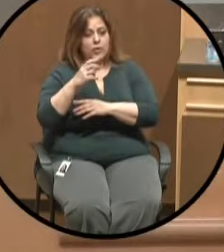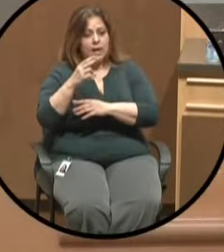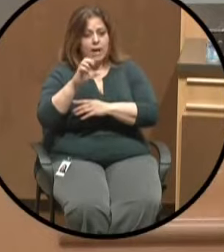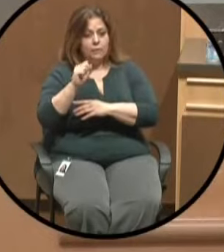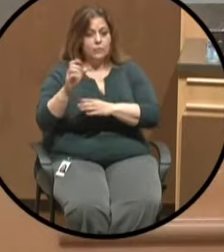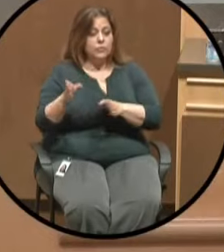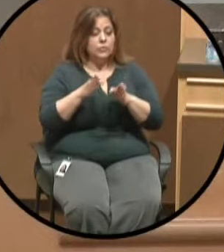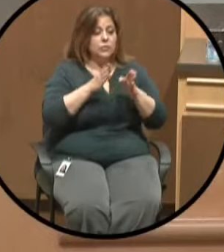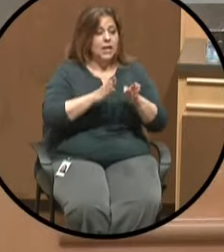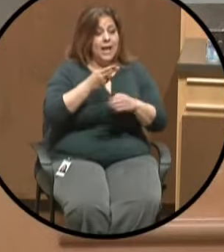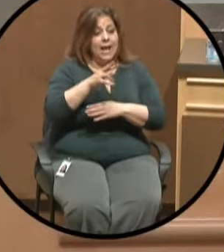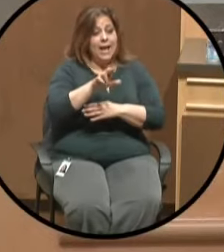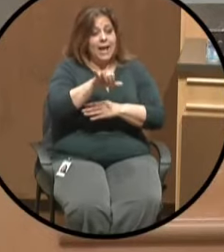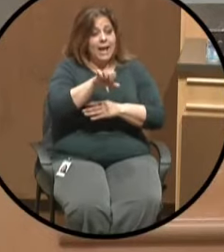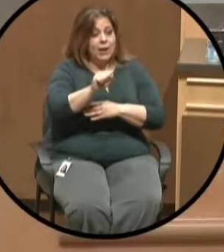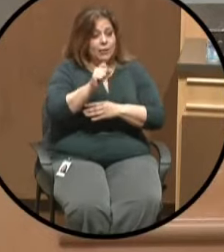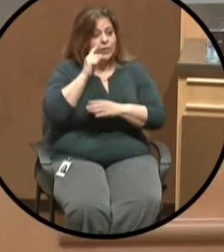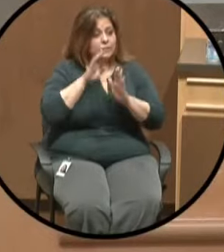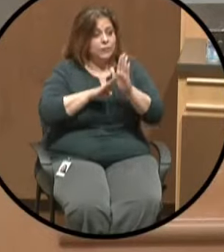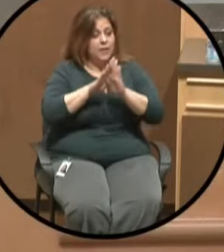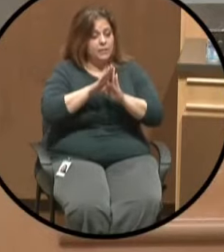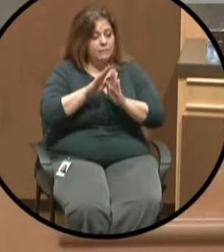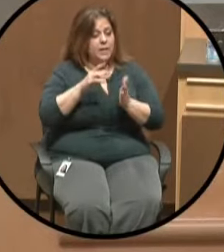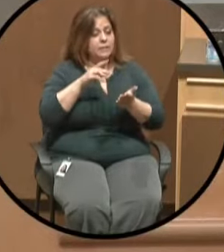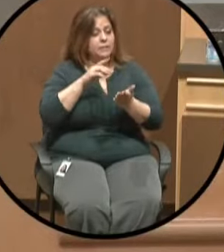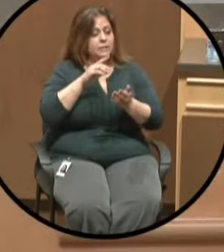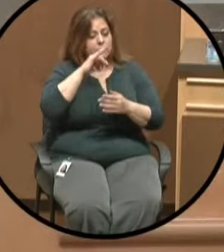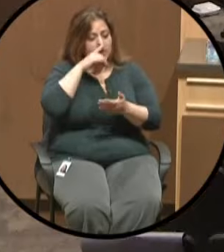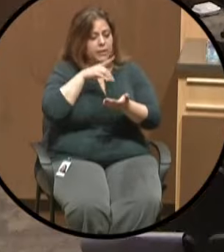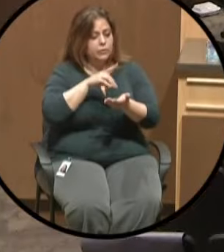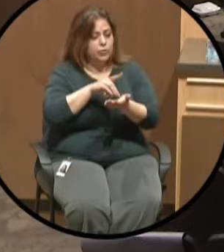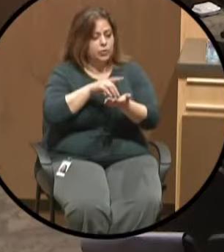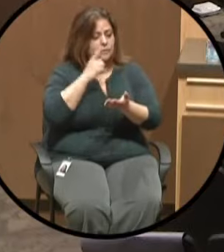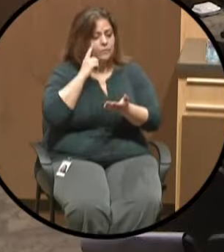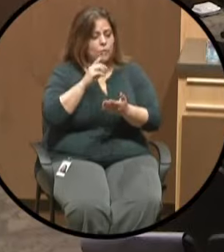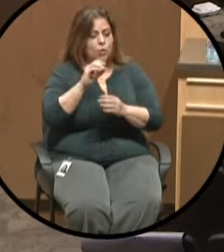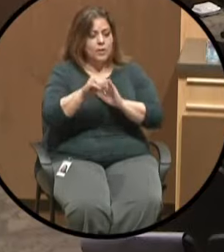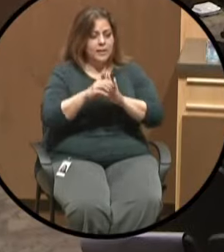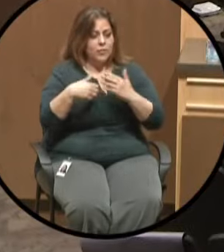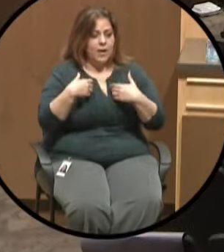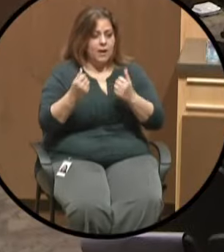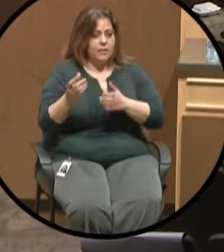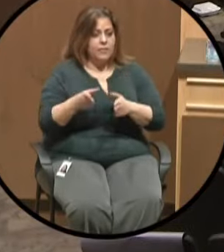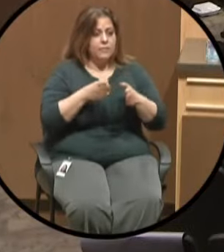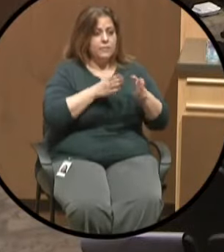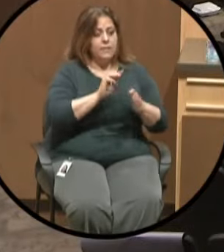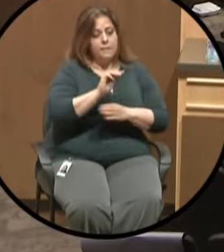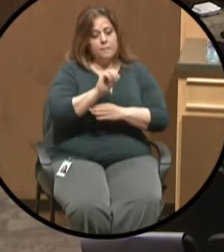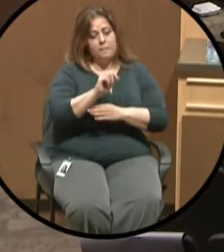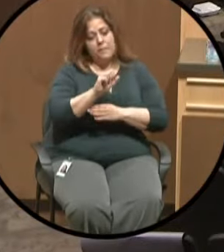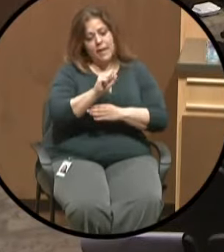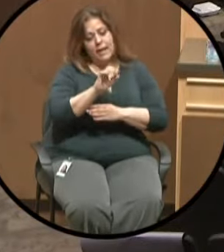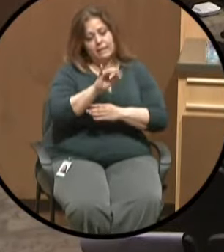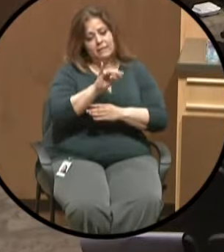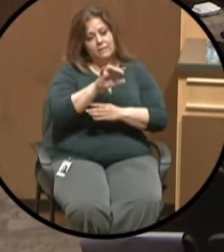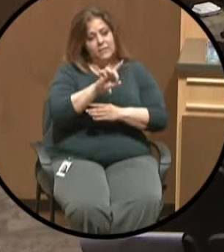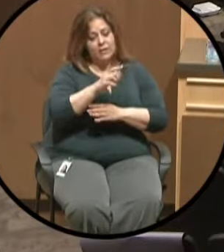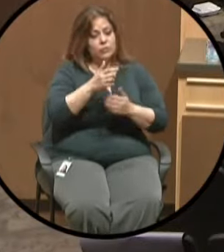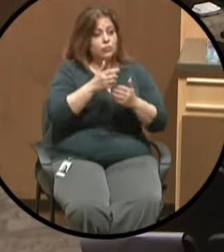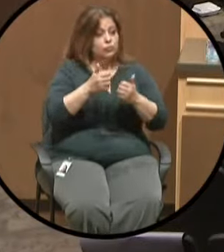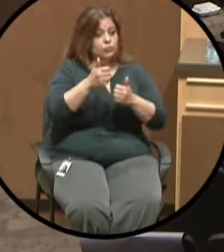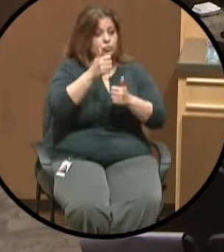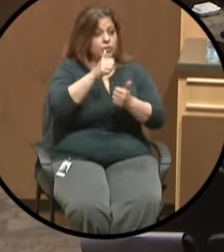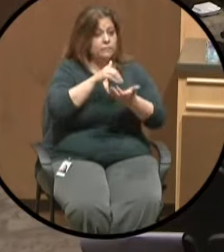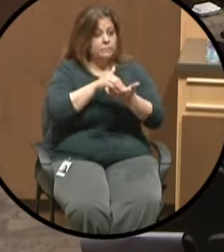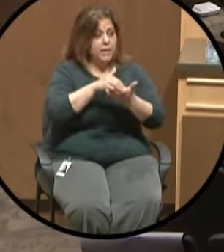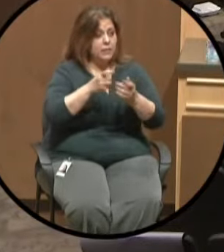Brian Harris, behavioral developmental pediatrician at Orlando Health. Dr. Amira Mansfield, chief medical officer at